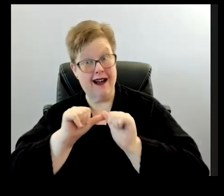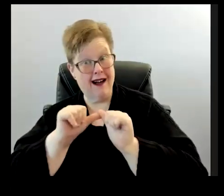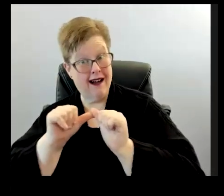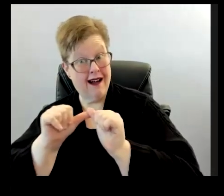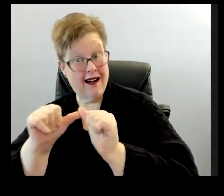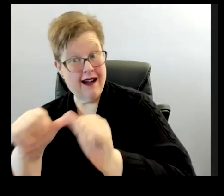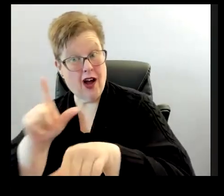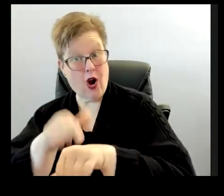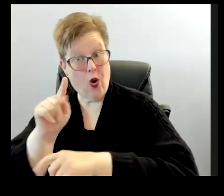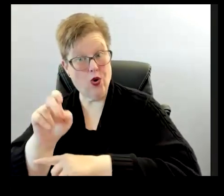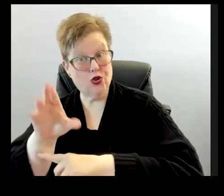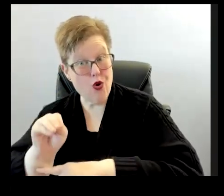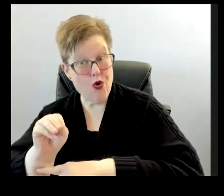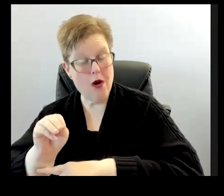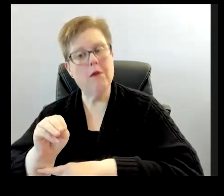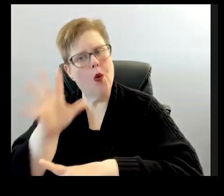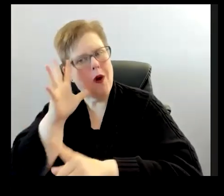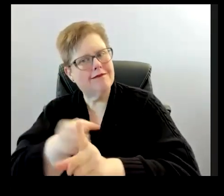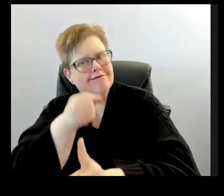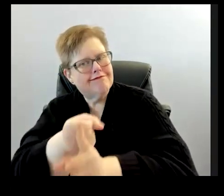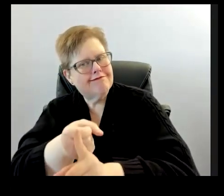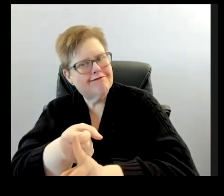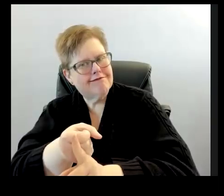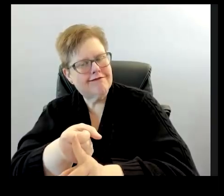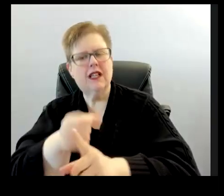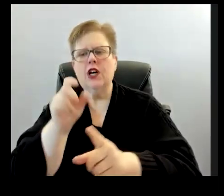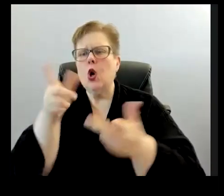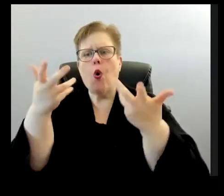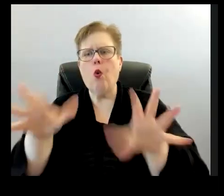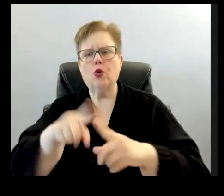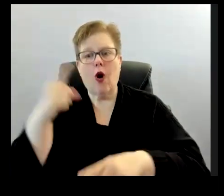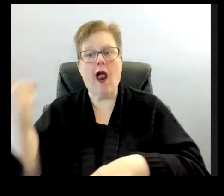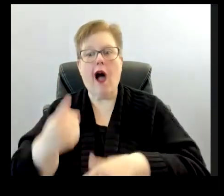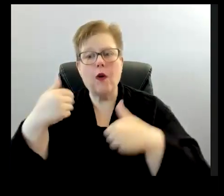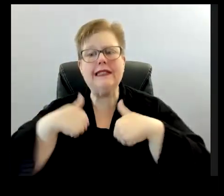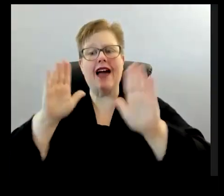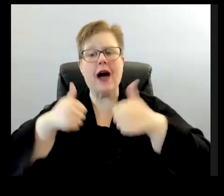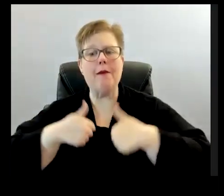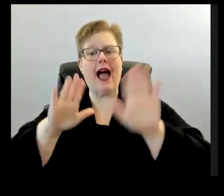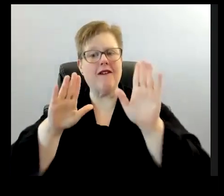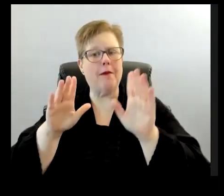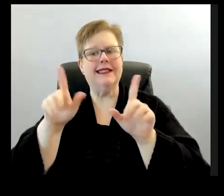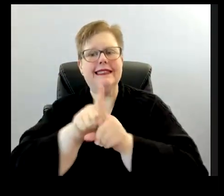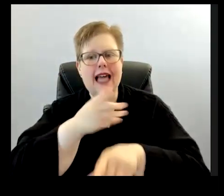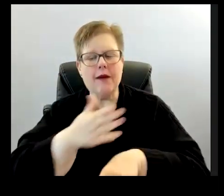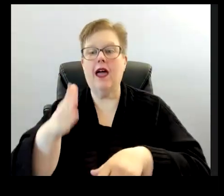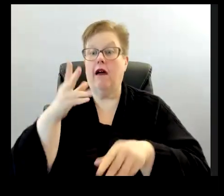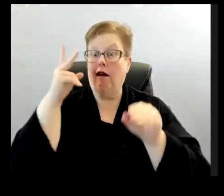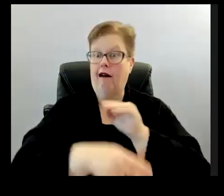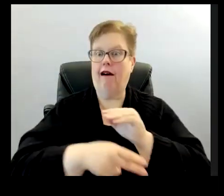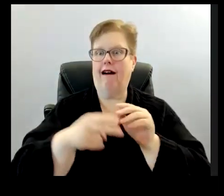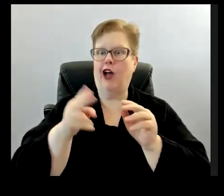term, there would be impact. And so remember, you don't want to always keep the same things in the microwave, metaphorically